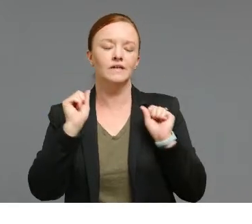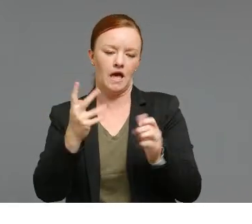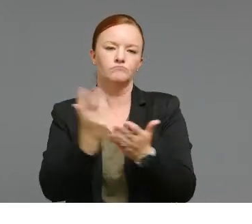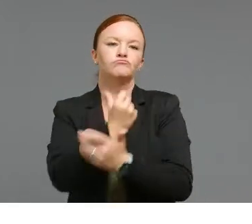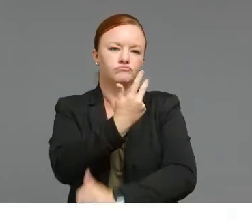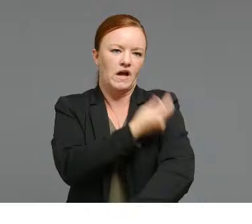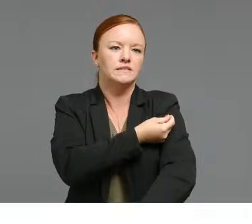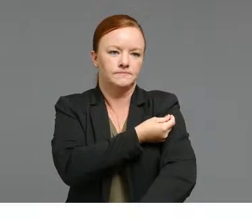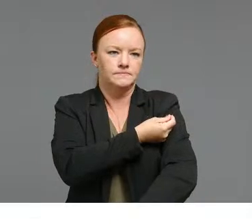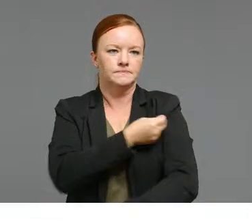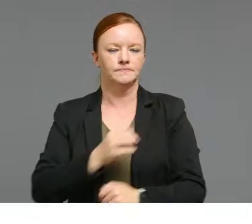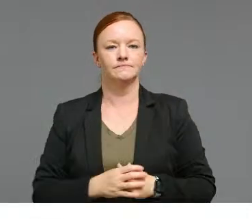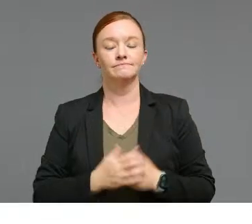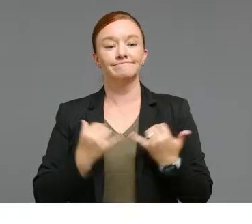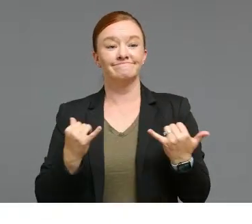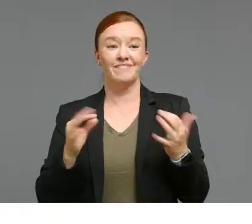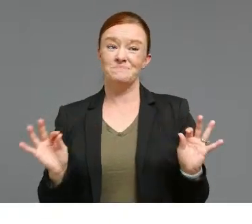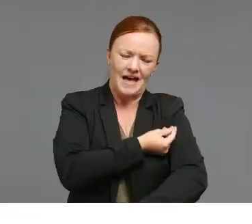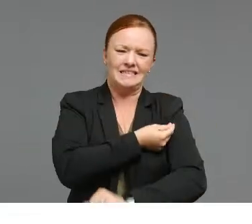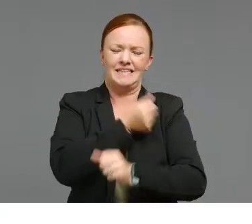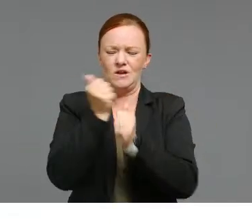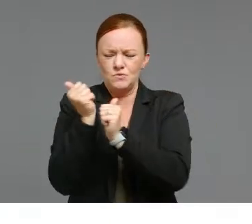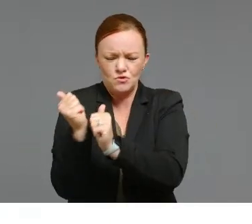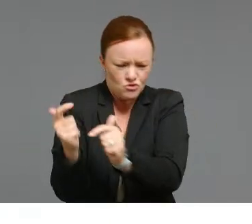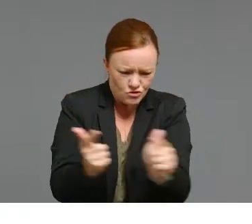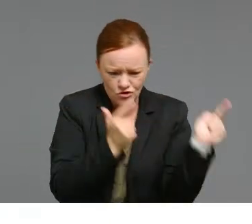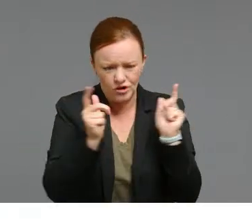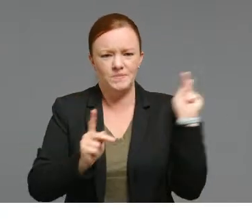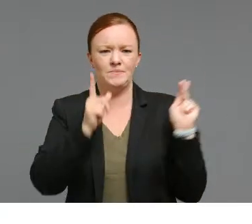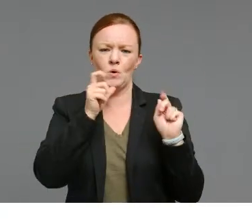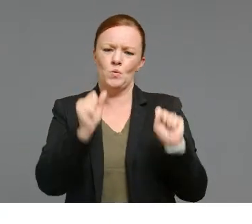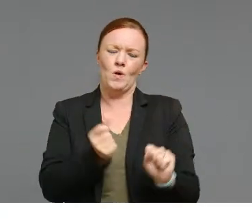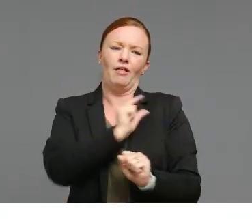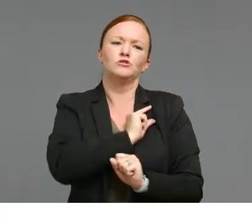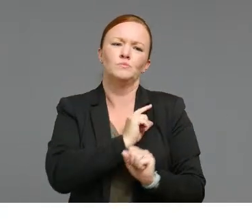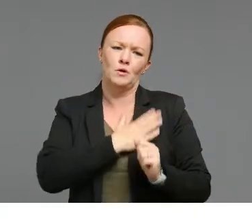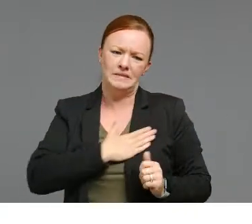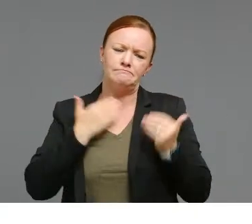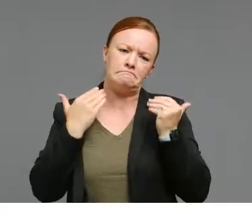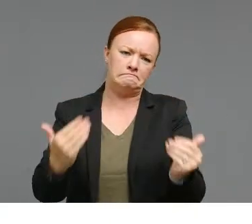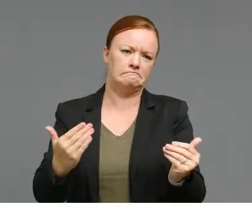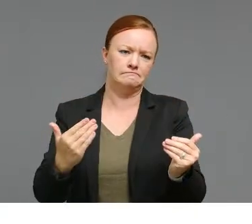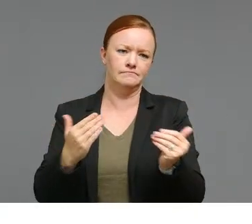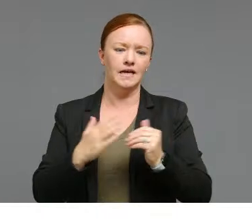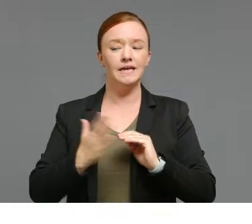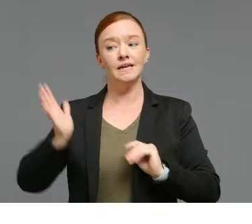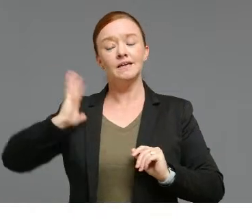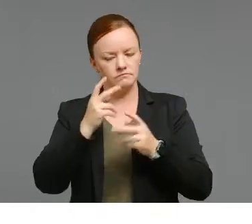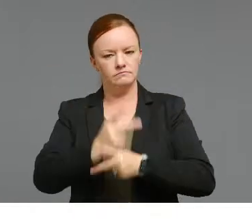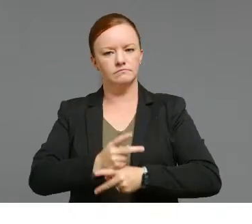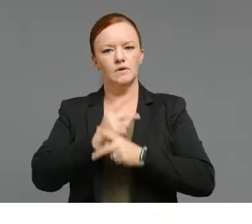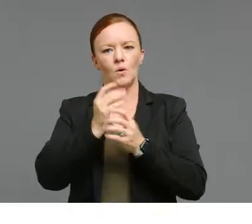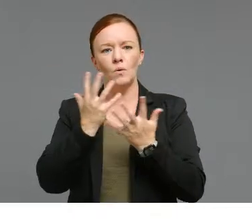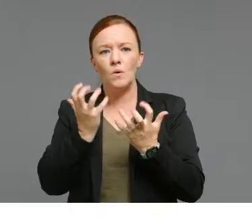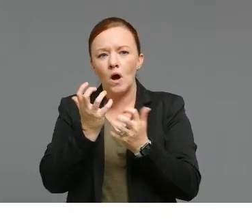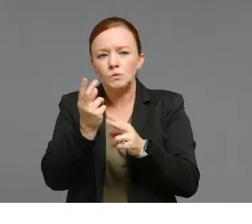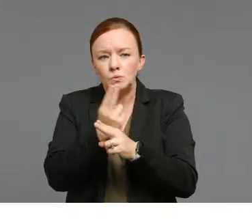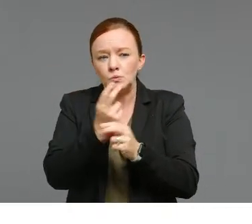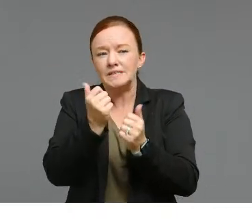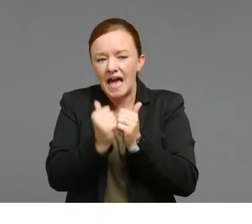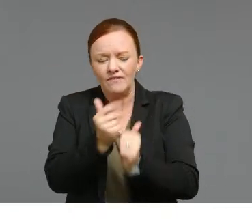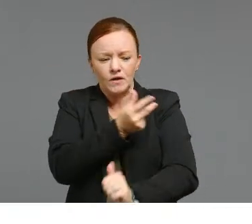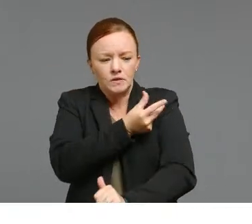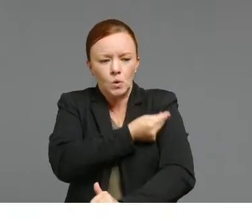and this is really important, eligible person against COVID-19. In the beginning, when vaccinating every single dose of